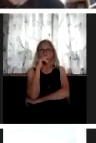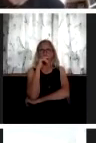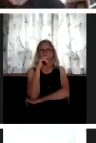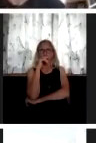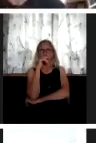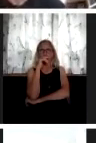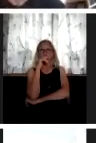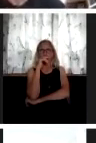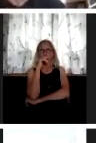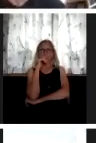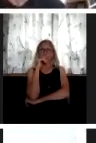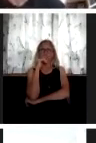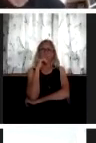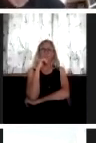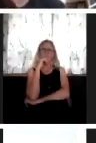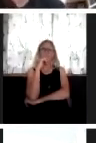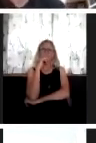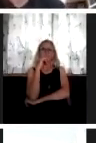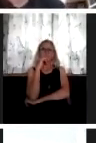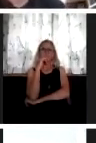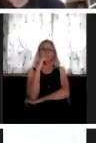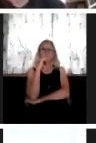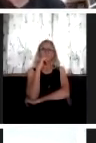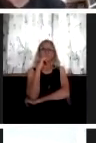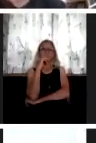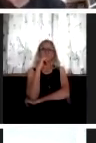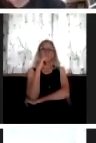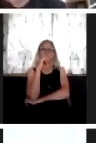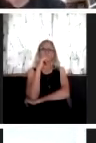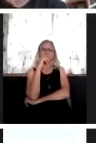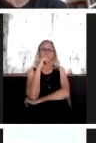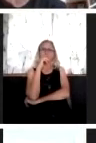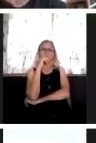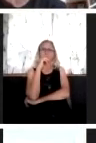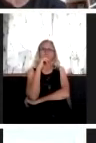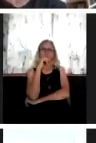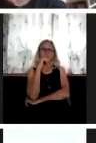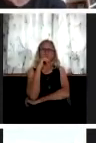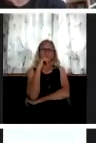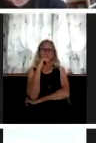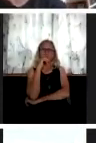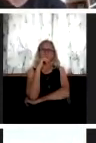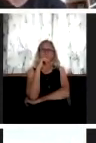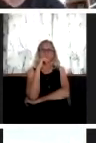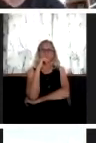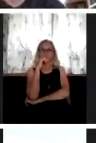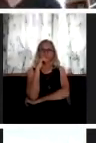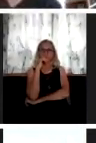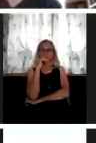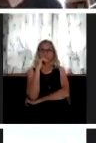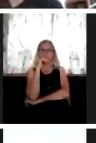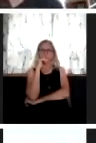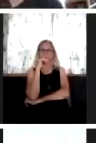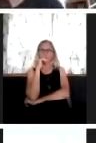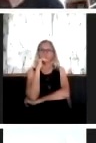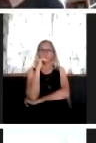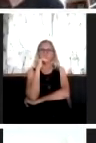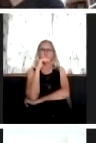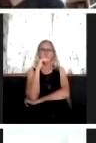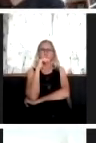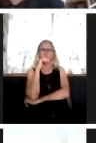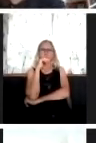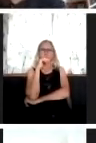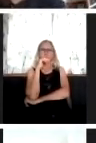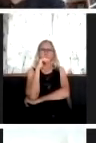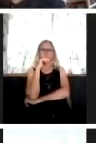that unlocks your provision. When God releases a purpose, he